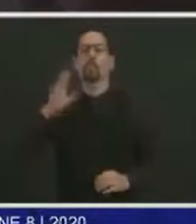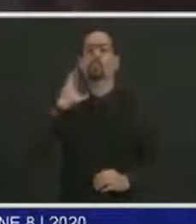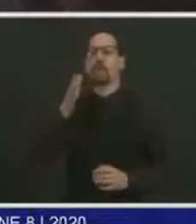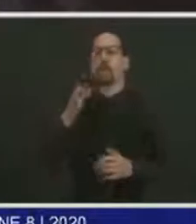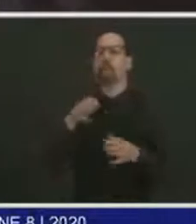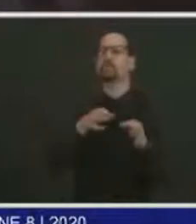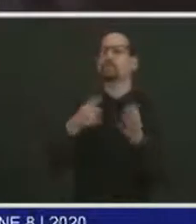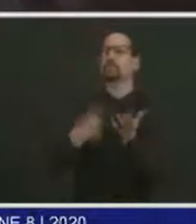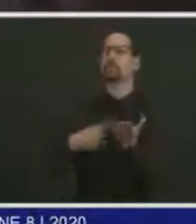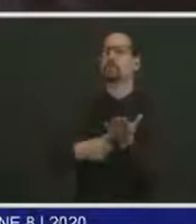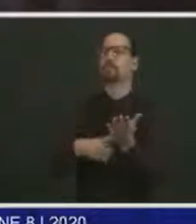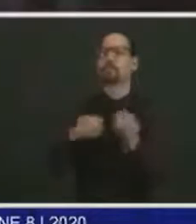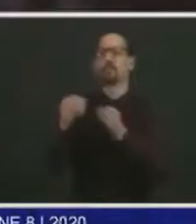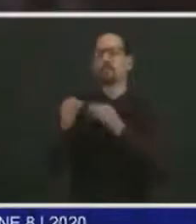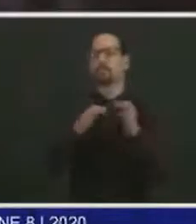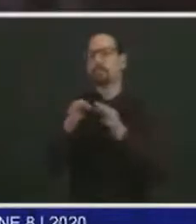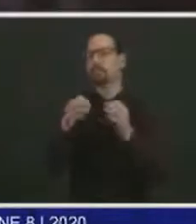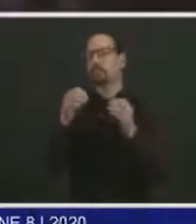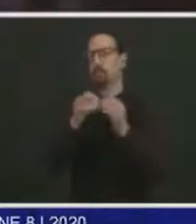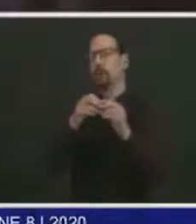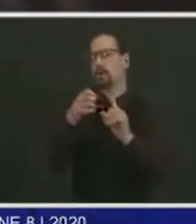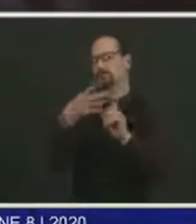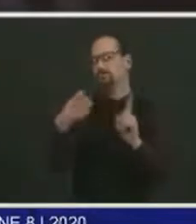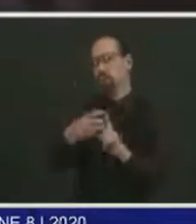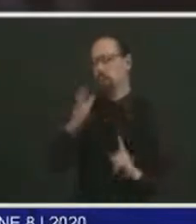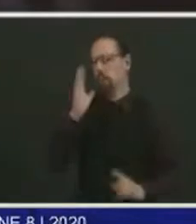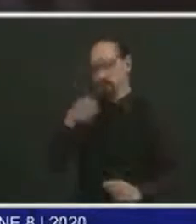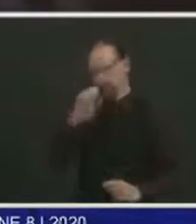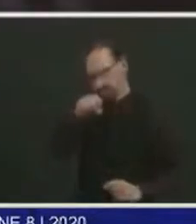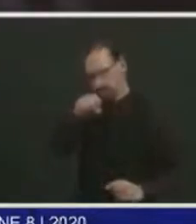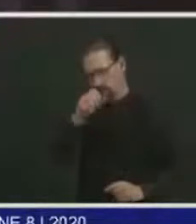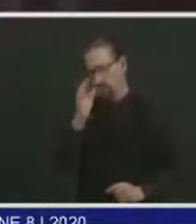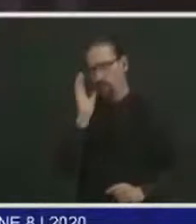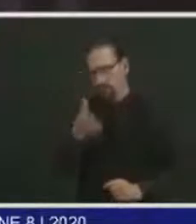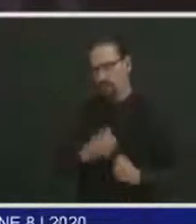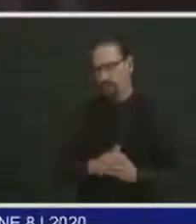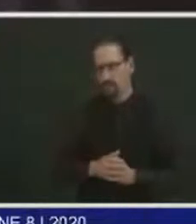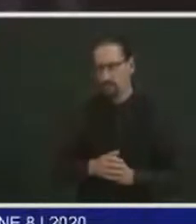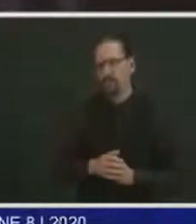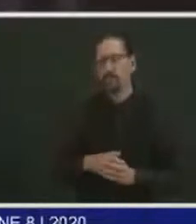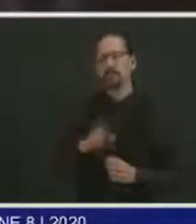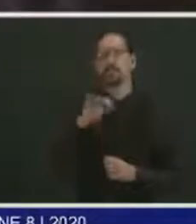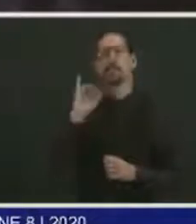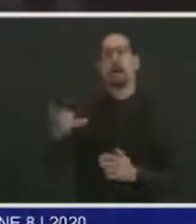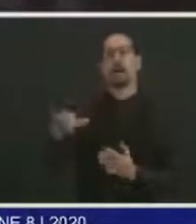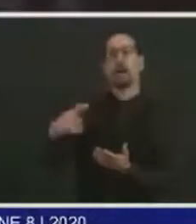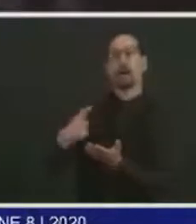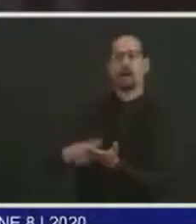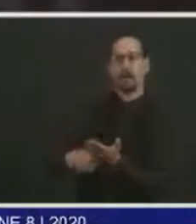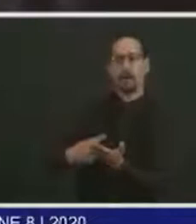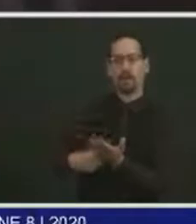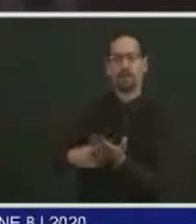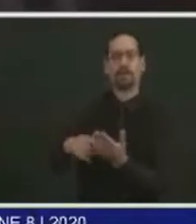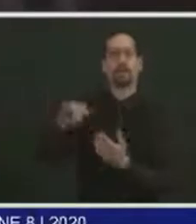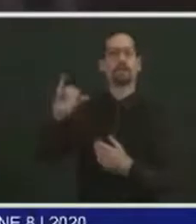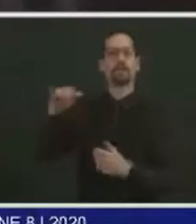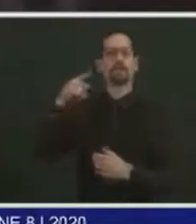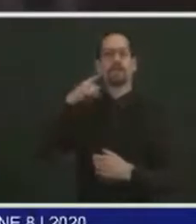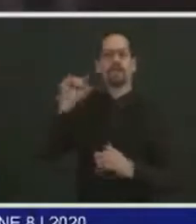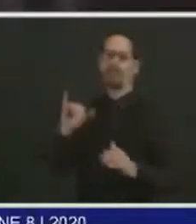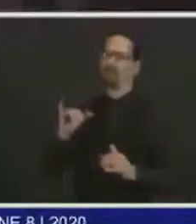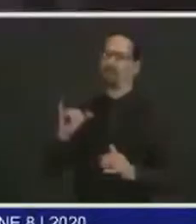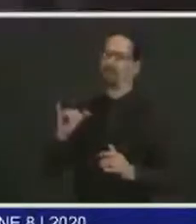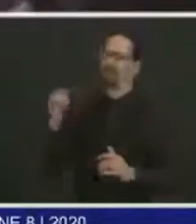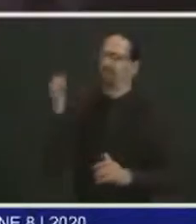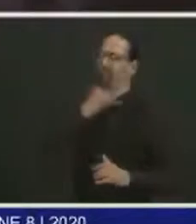because you're right. I don't feel comfortable getting into the middle of this. It sounds like it was a mistake. Well, I'll get to them then. I don't know what